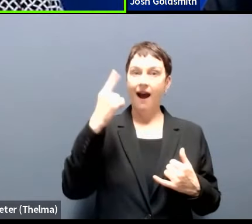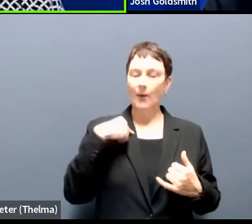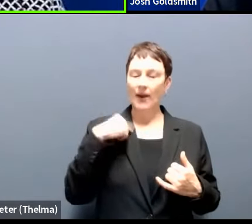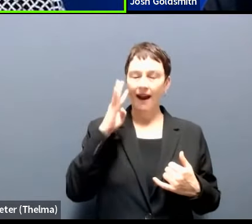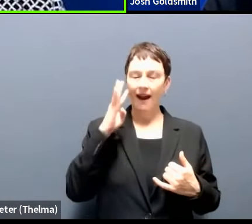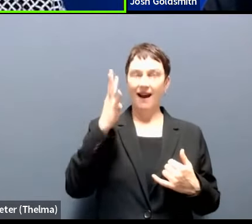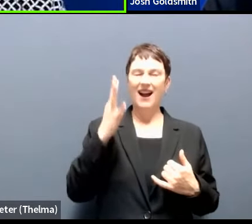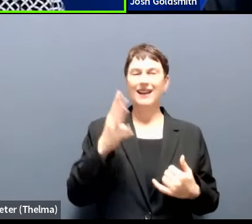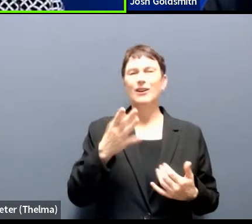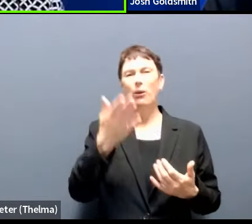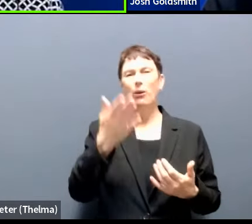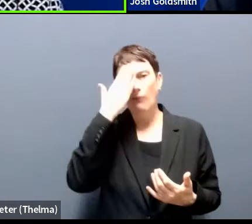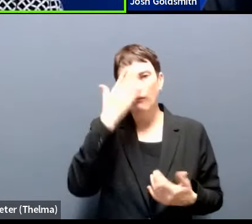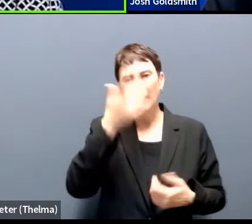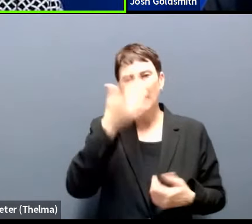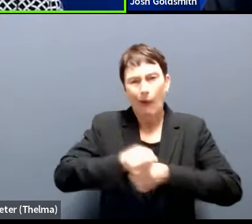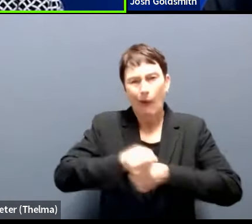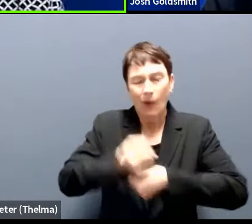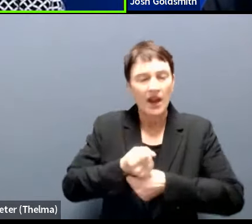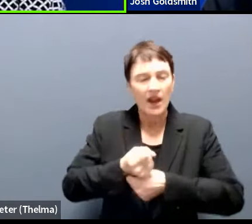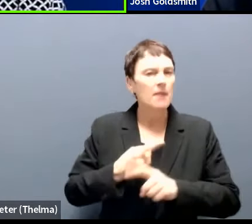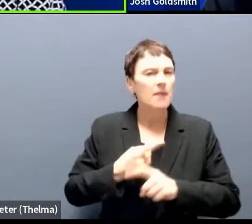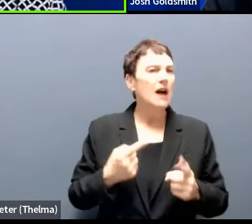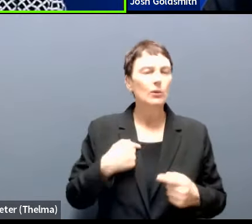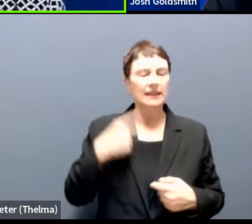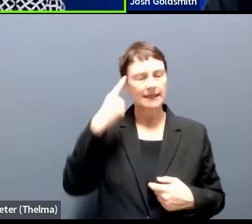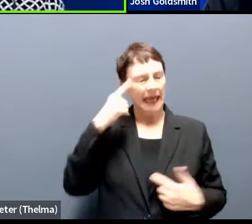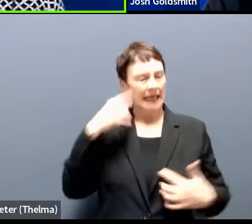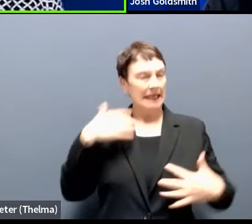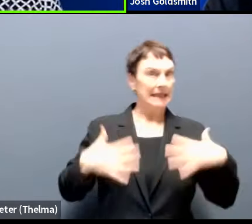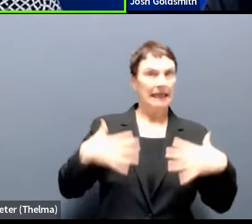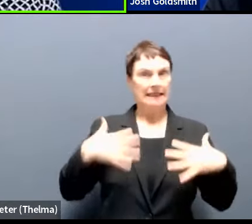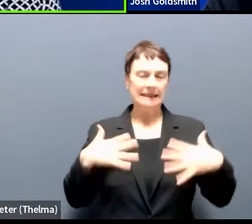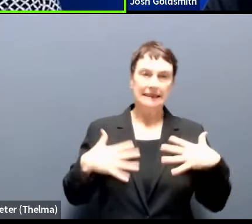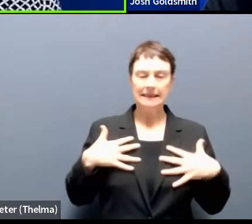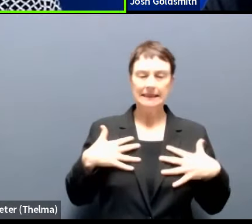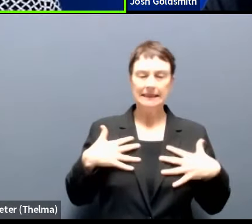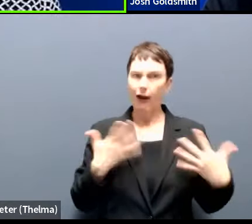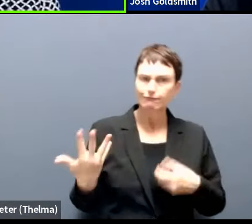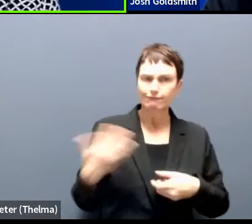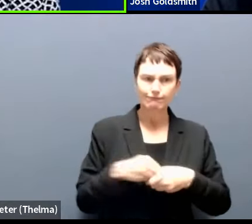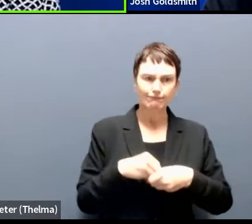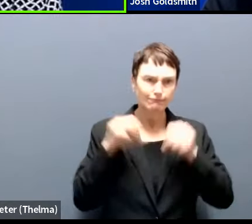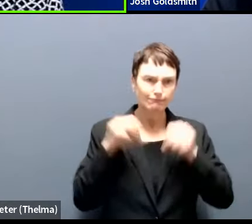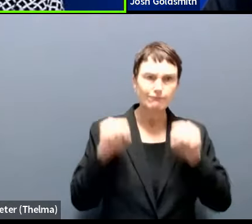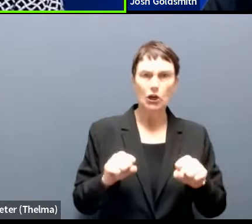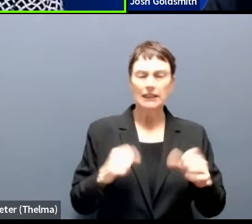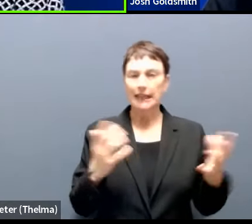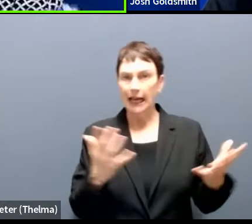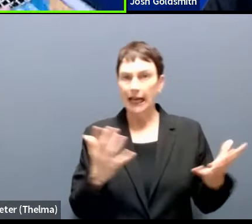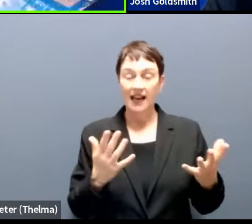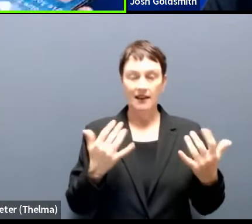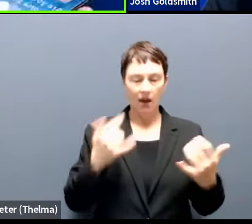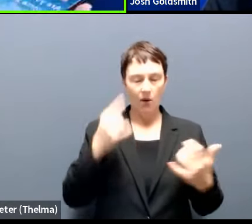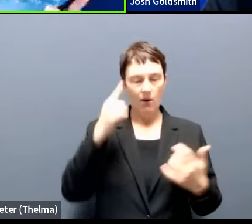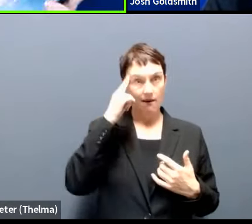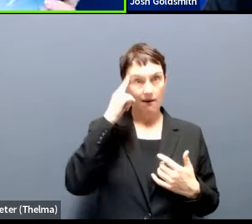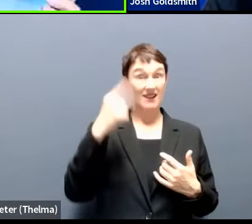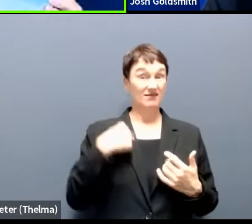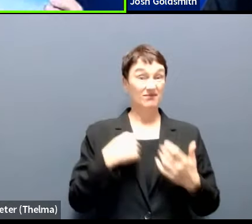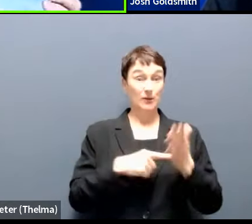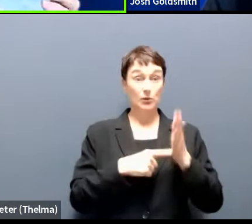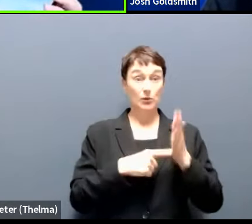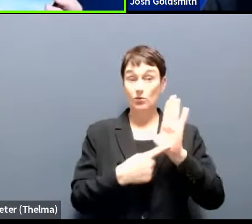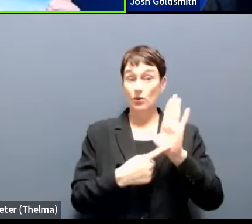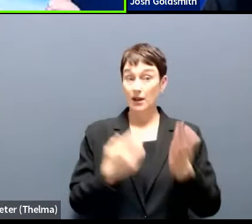and everything, but we are so excited about how it came out. And so I'm going to show you, and probably Josh, we're